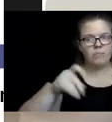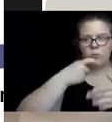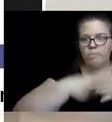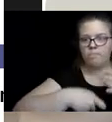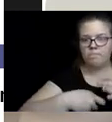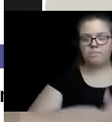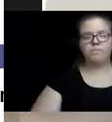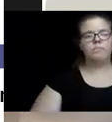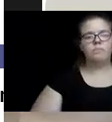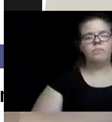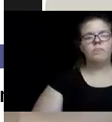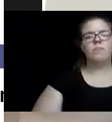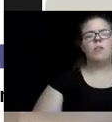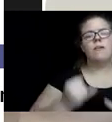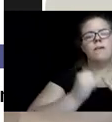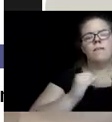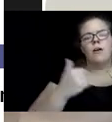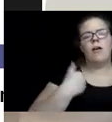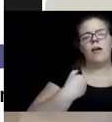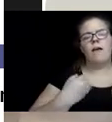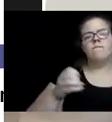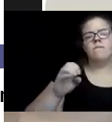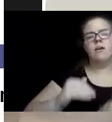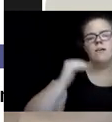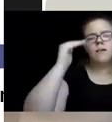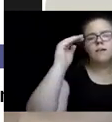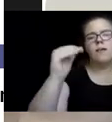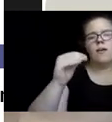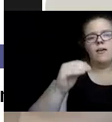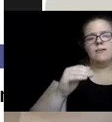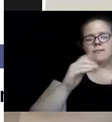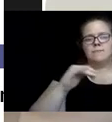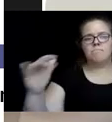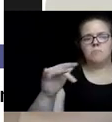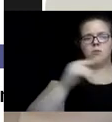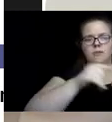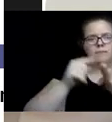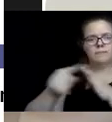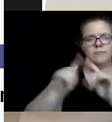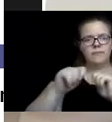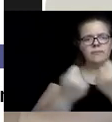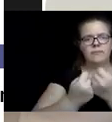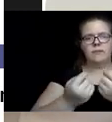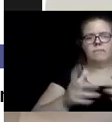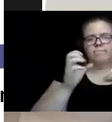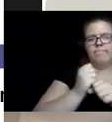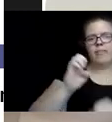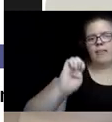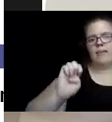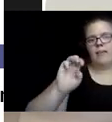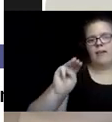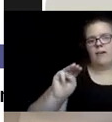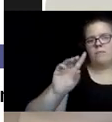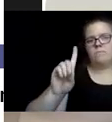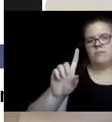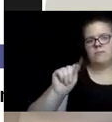enhanced multidisciplinary team. What is that? That is an intensive case management group where we